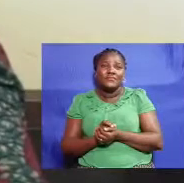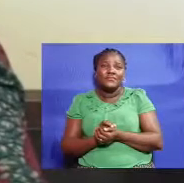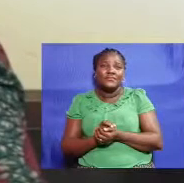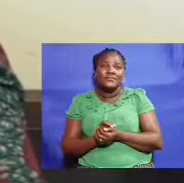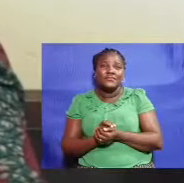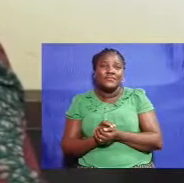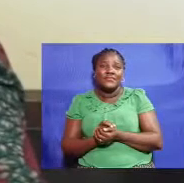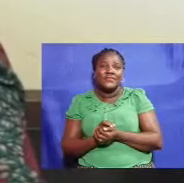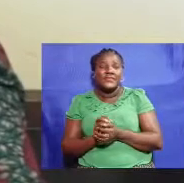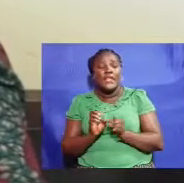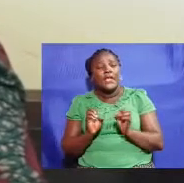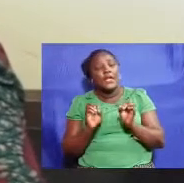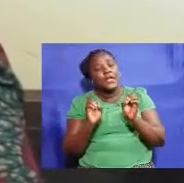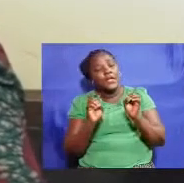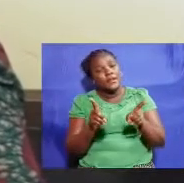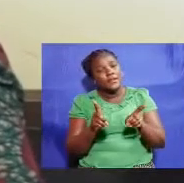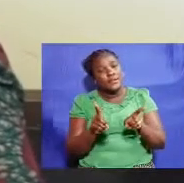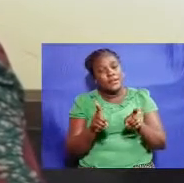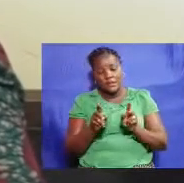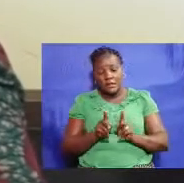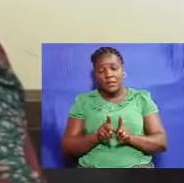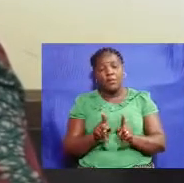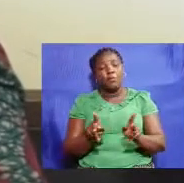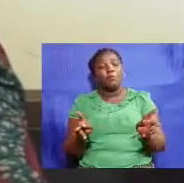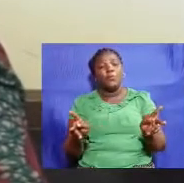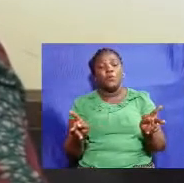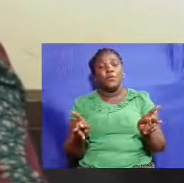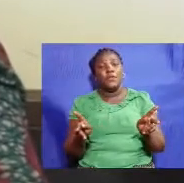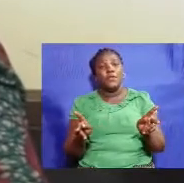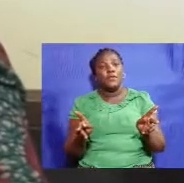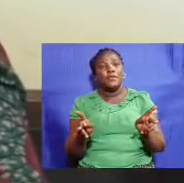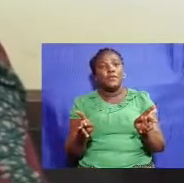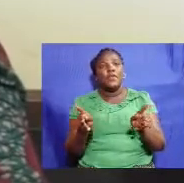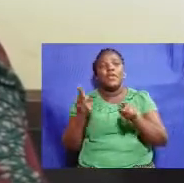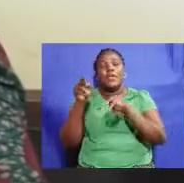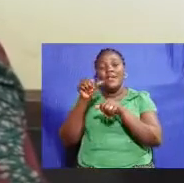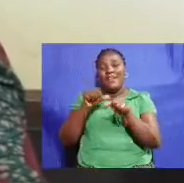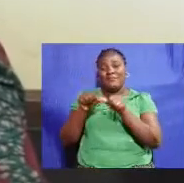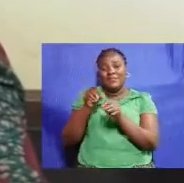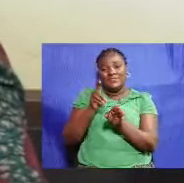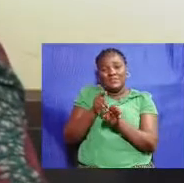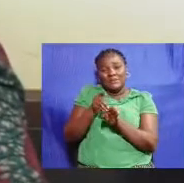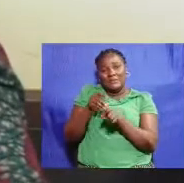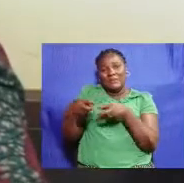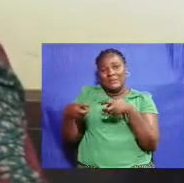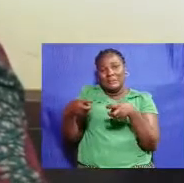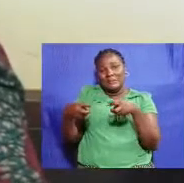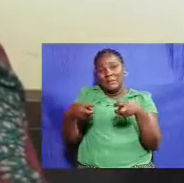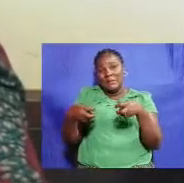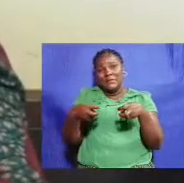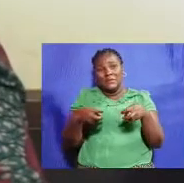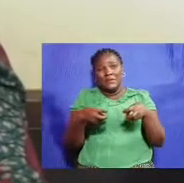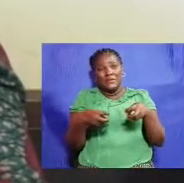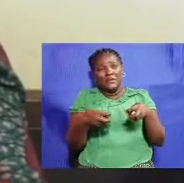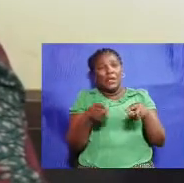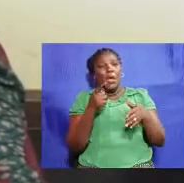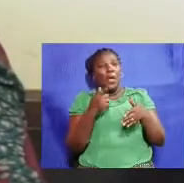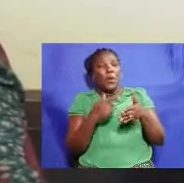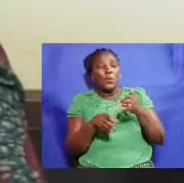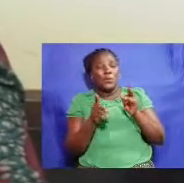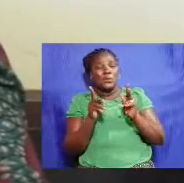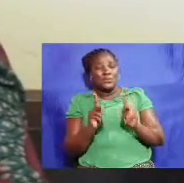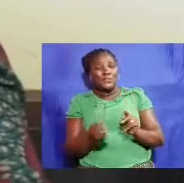to educate the general public on disability issues, on